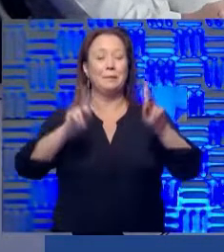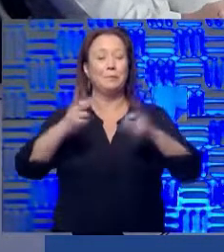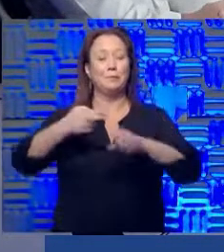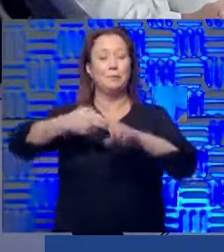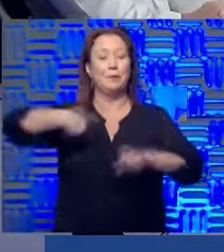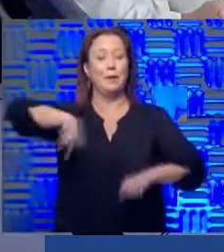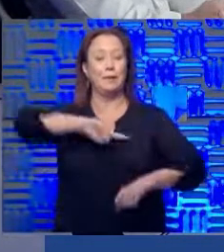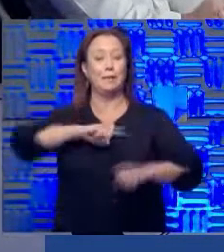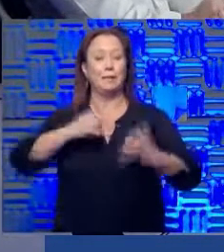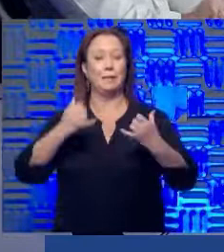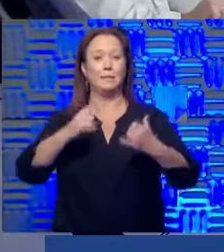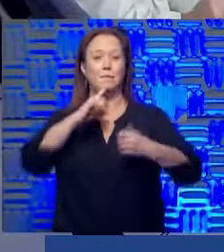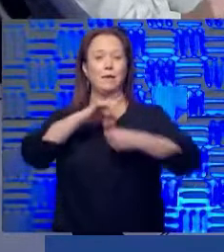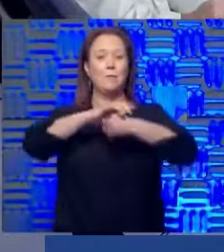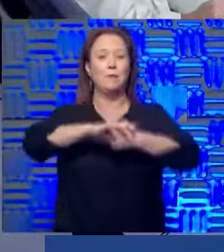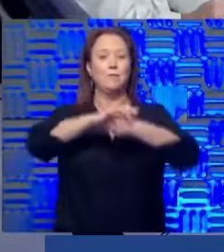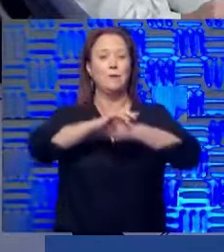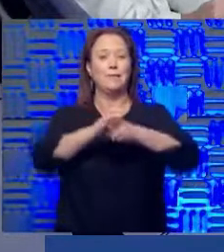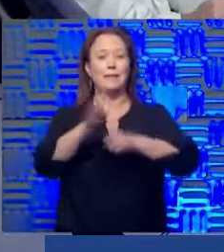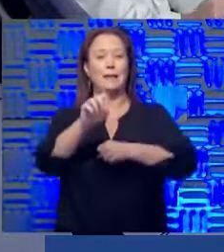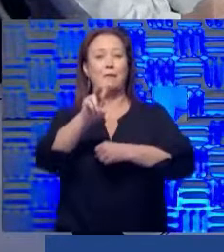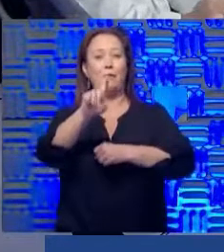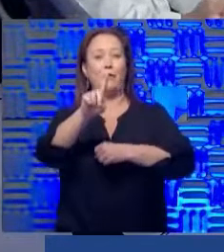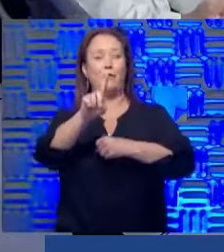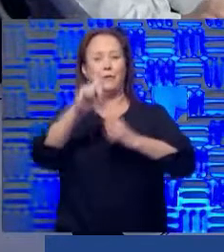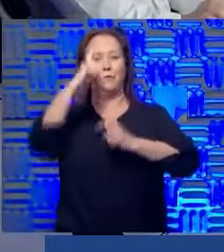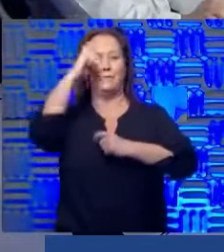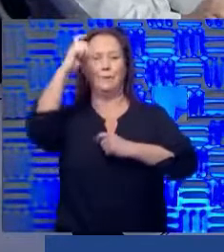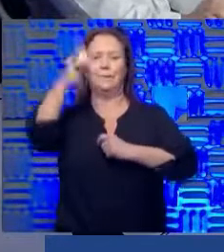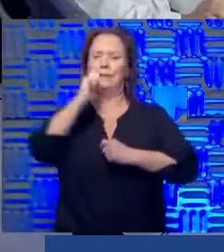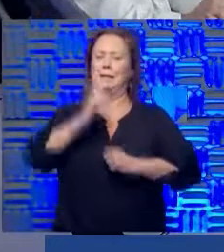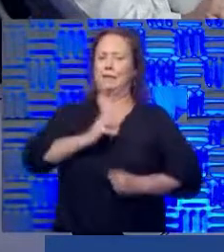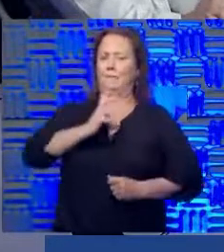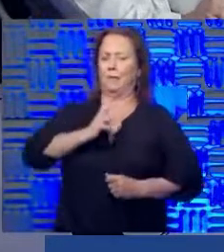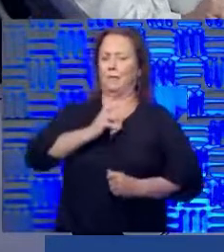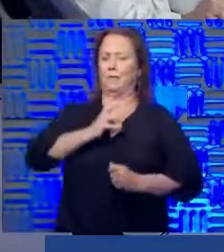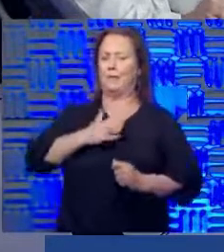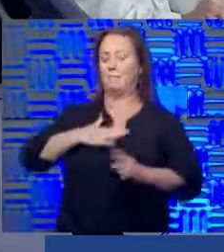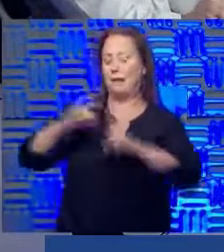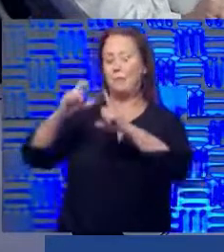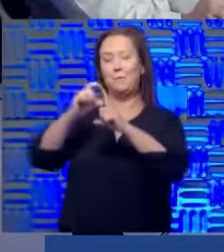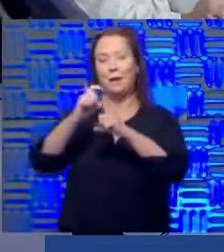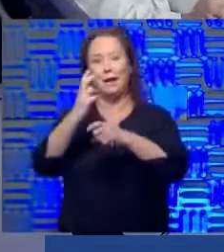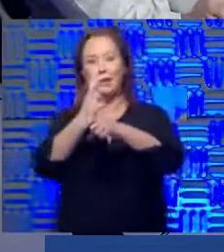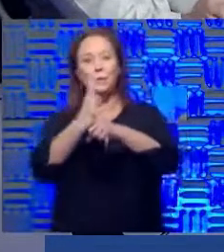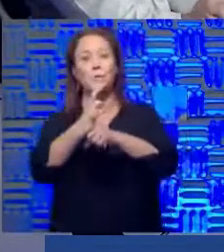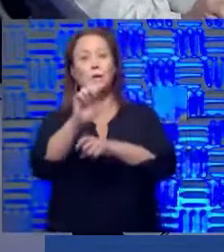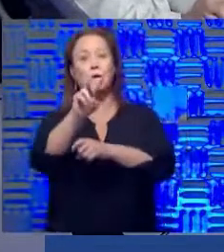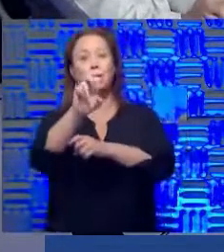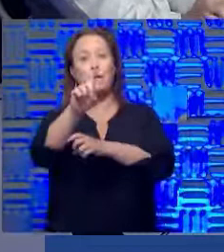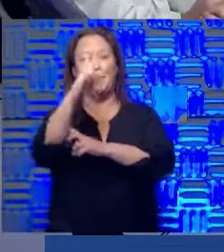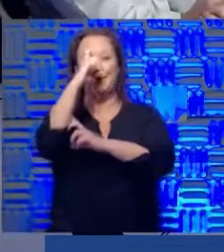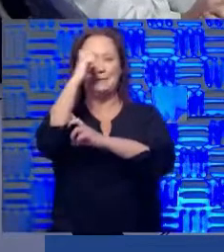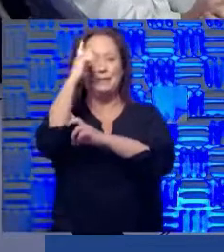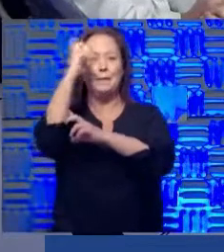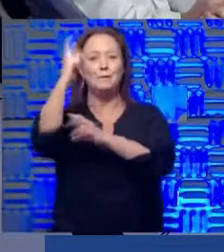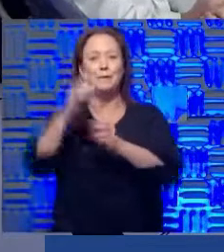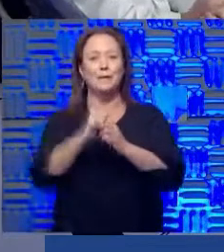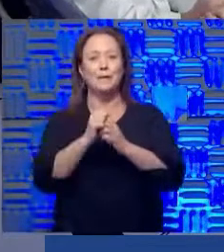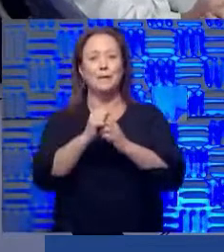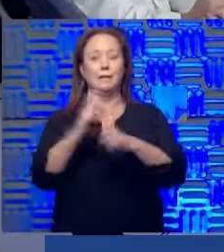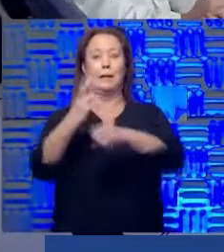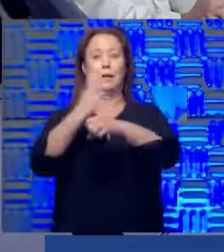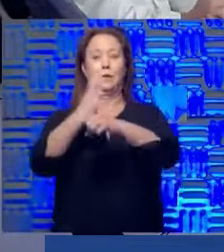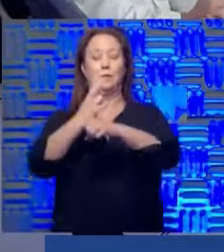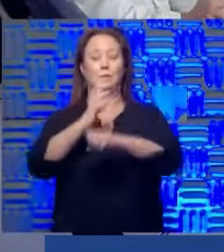talk about stress and COVID dreams. I don't think that's really the official term. That's my term that we've been putting on, that I